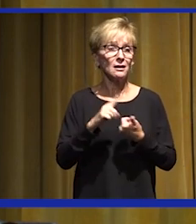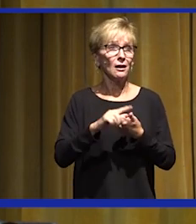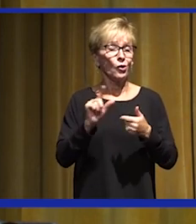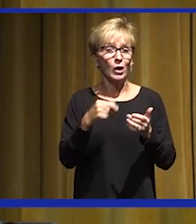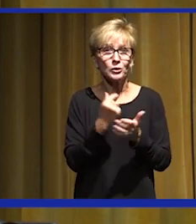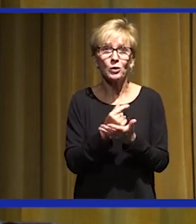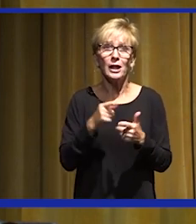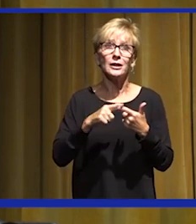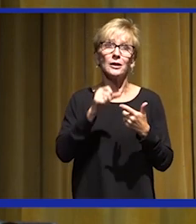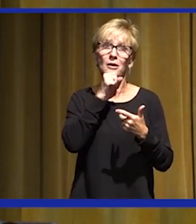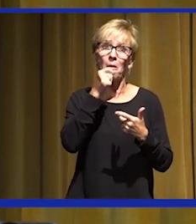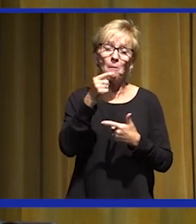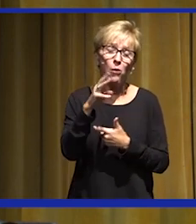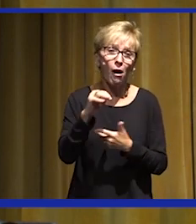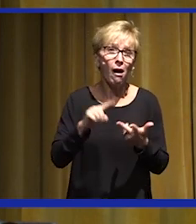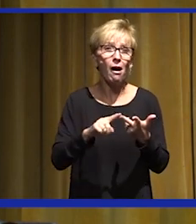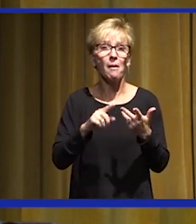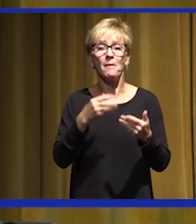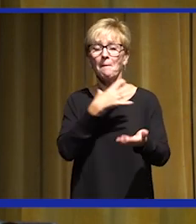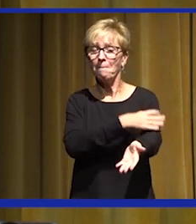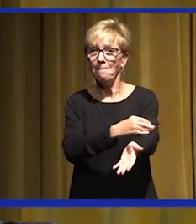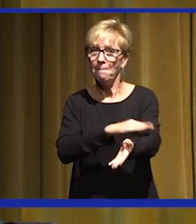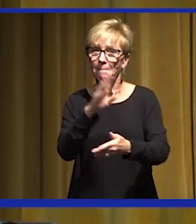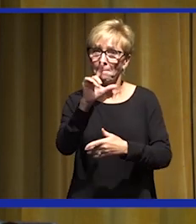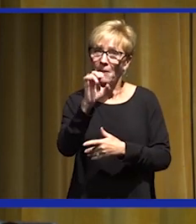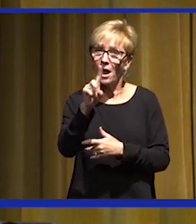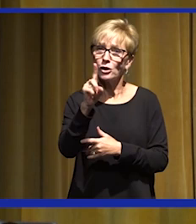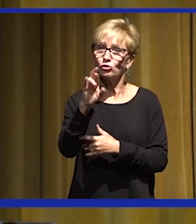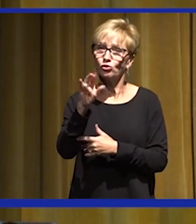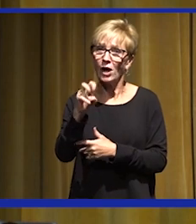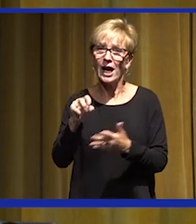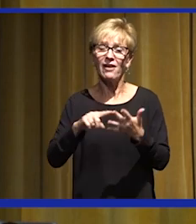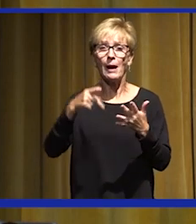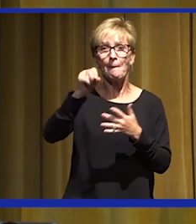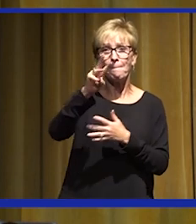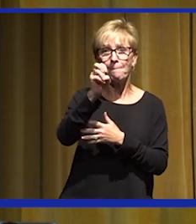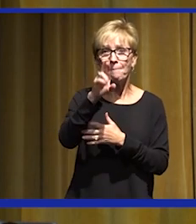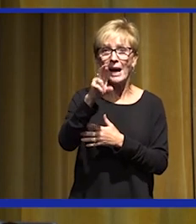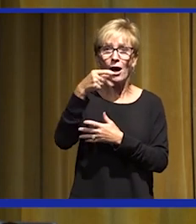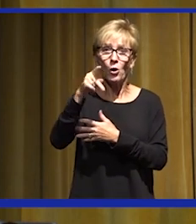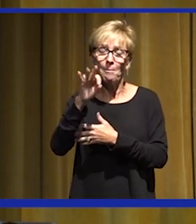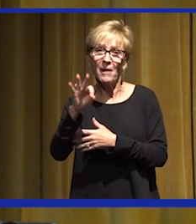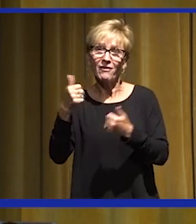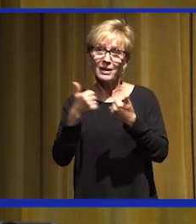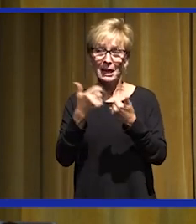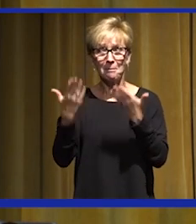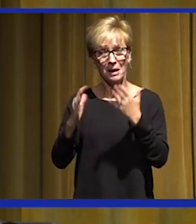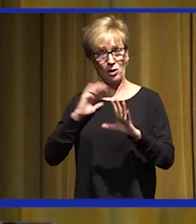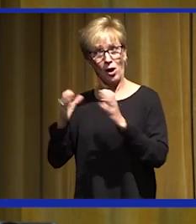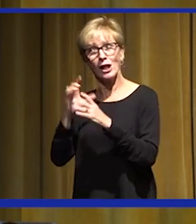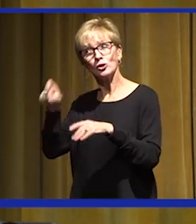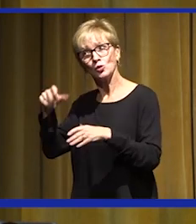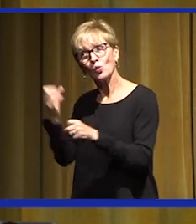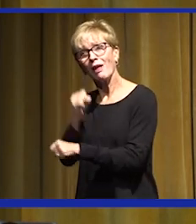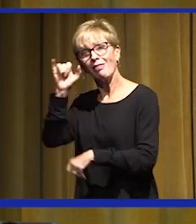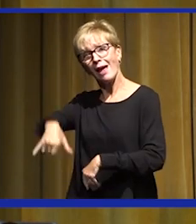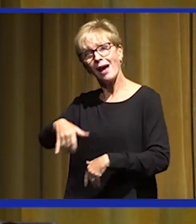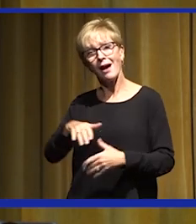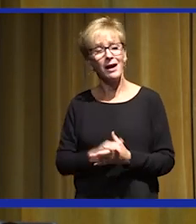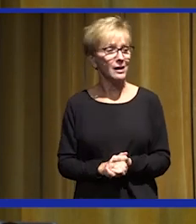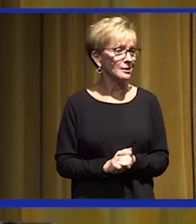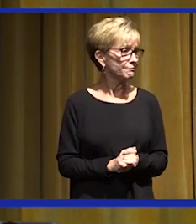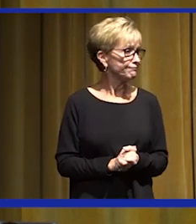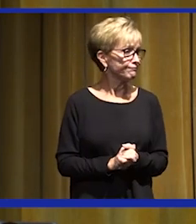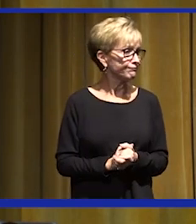prom, our last blood drive, the powder puff game that our class might have actually won. And we didn't even